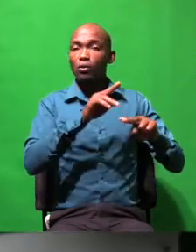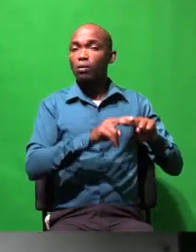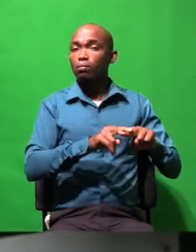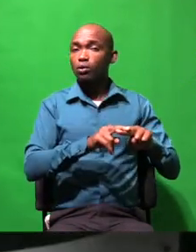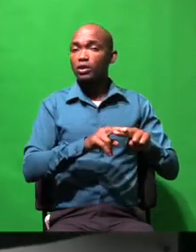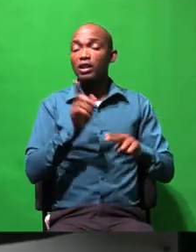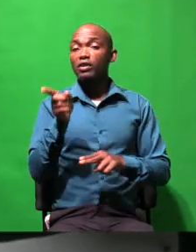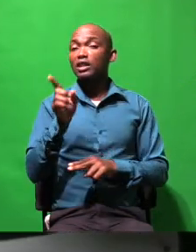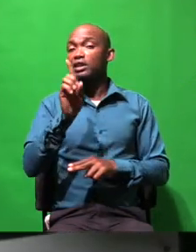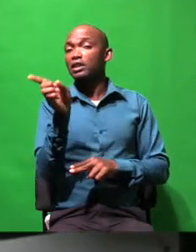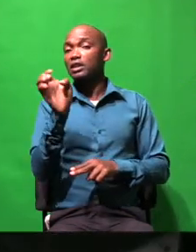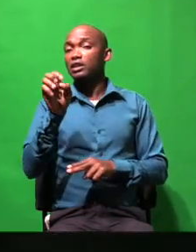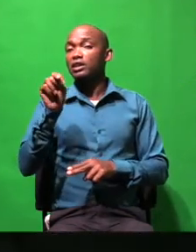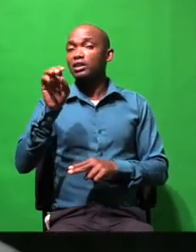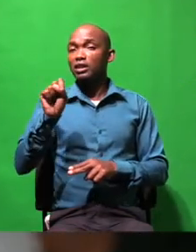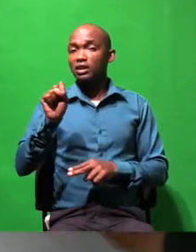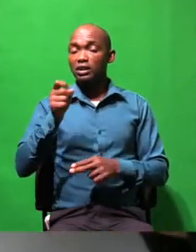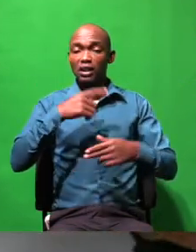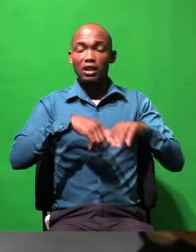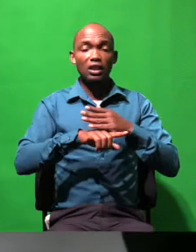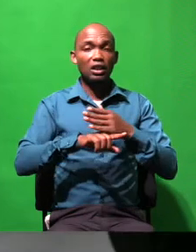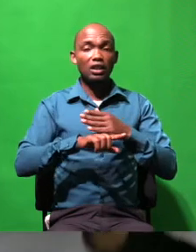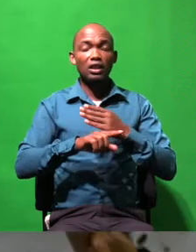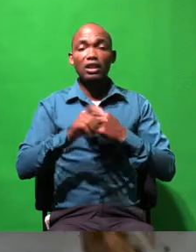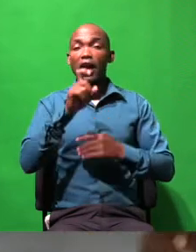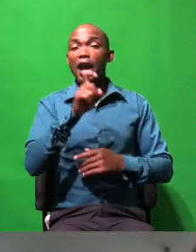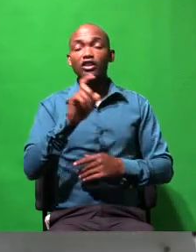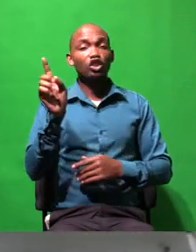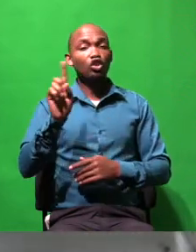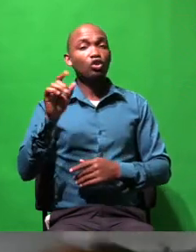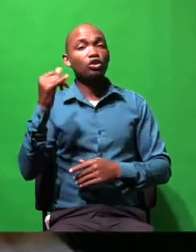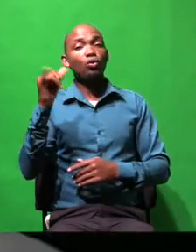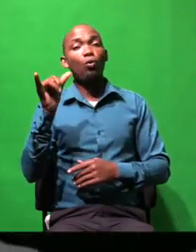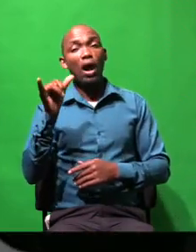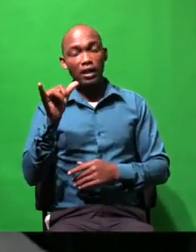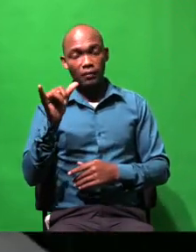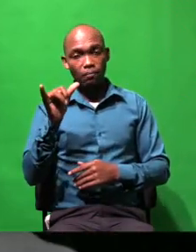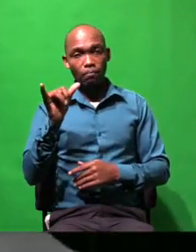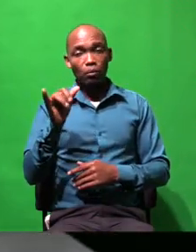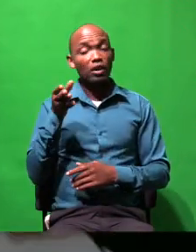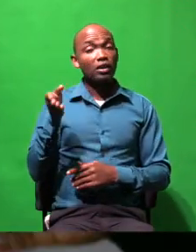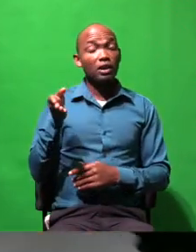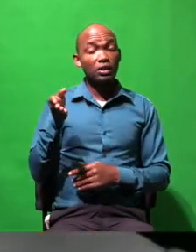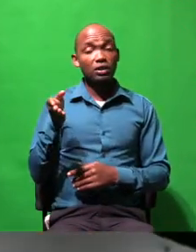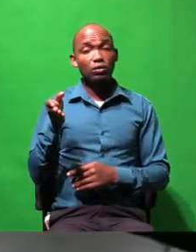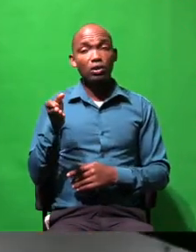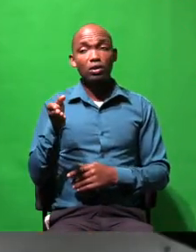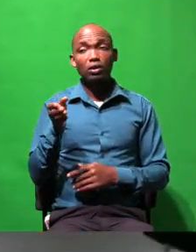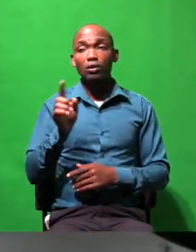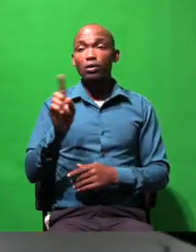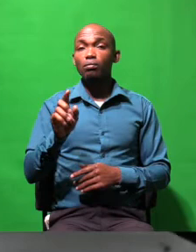that genes on the X chromosome and not on the Y chromosome. So this one will be